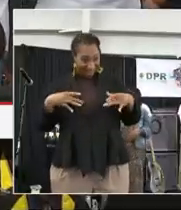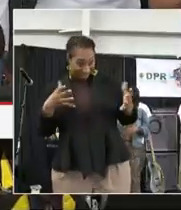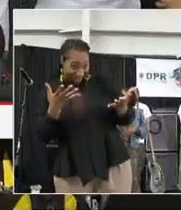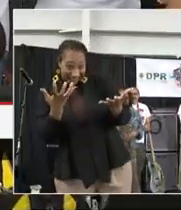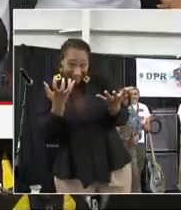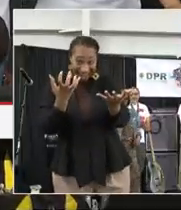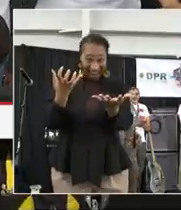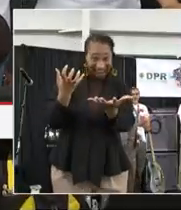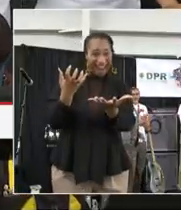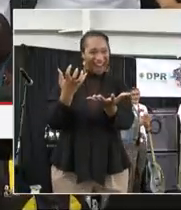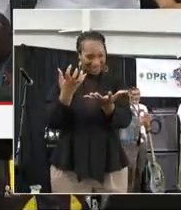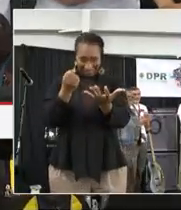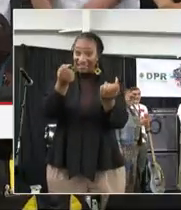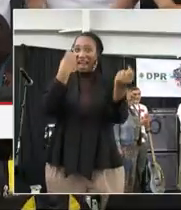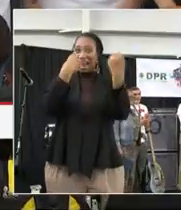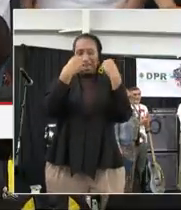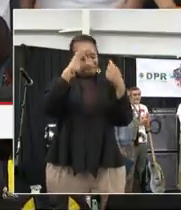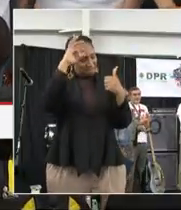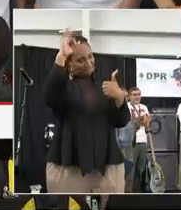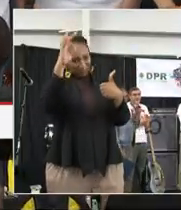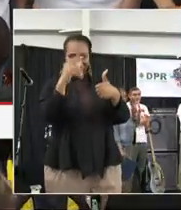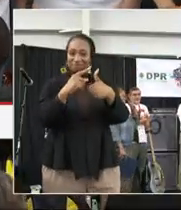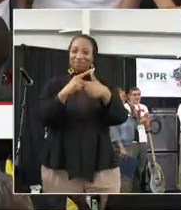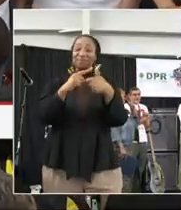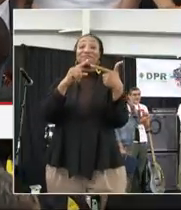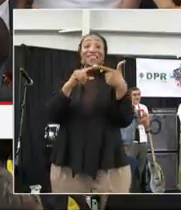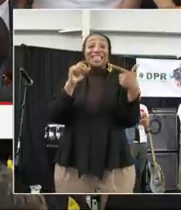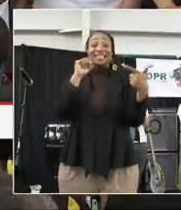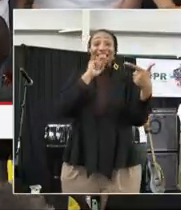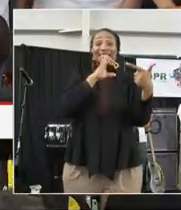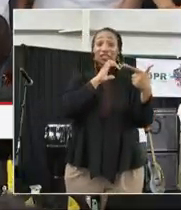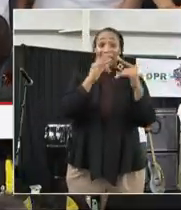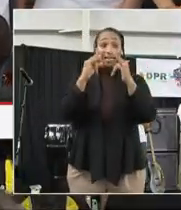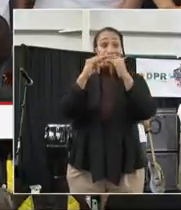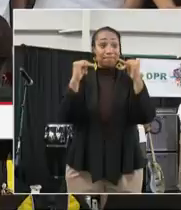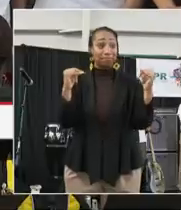Okay. We have senior camp at Camp Riverview.